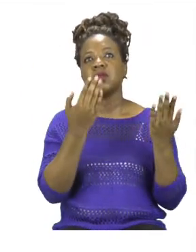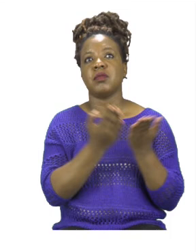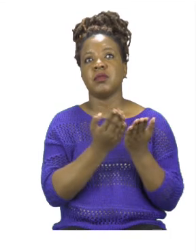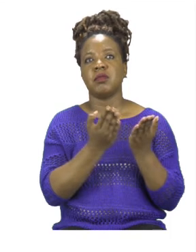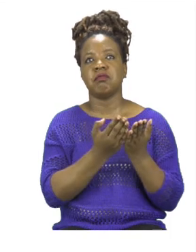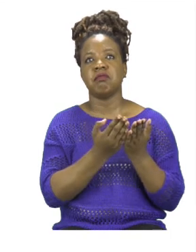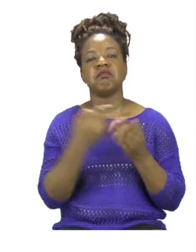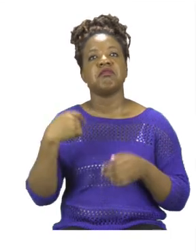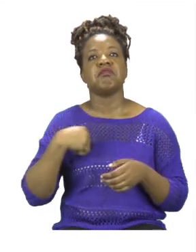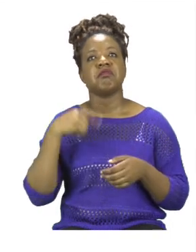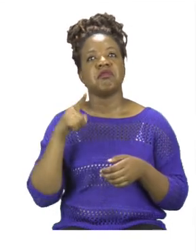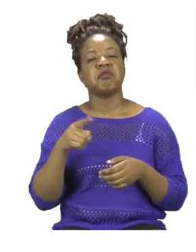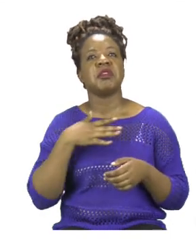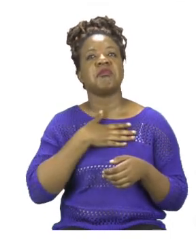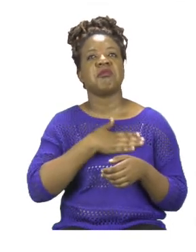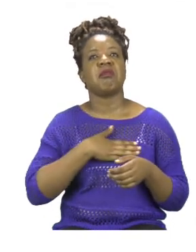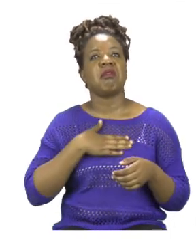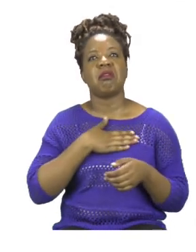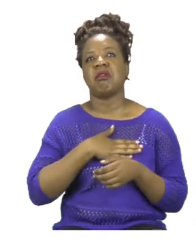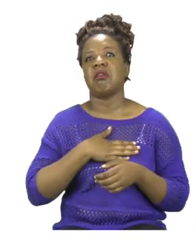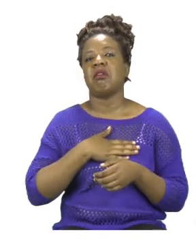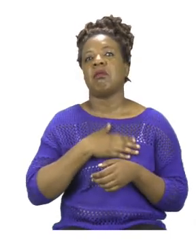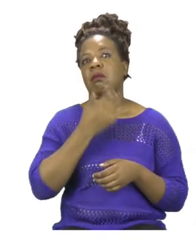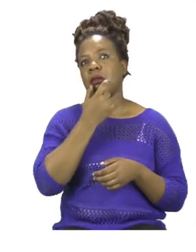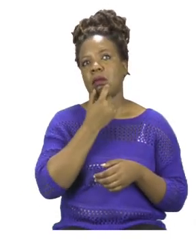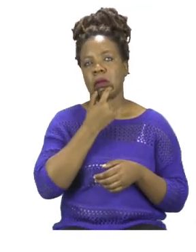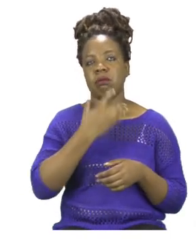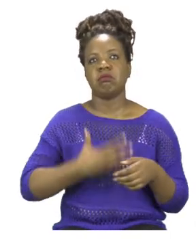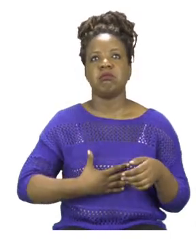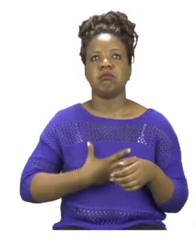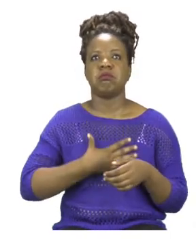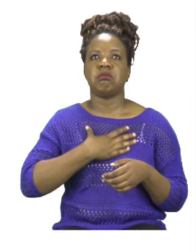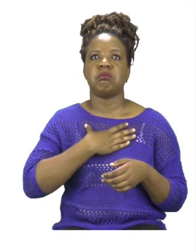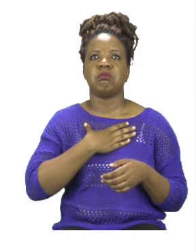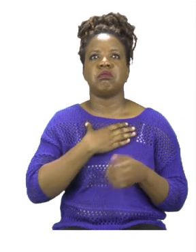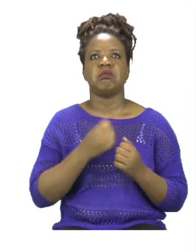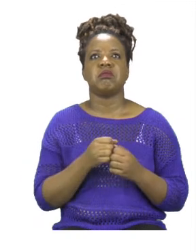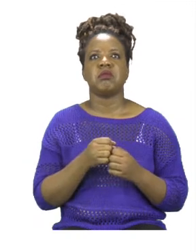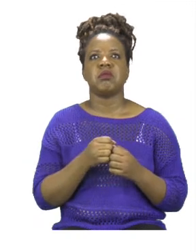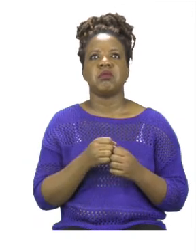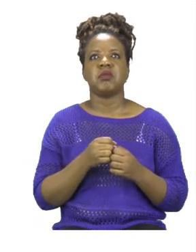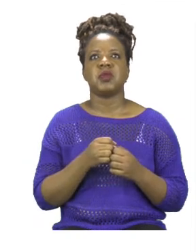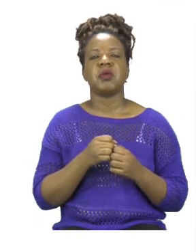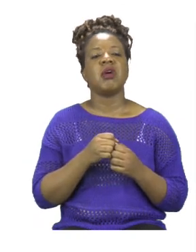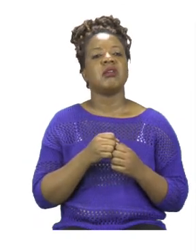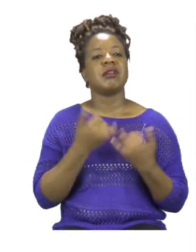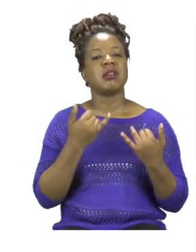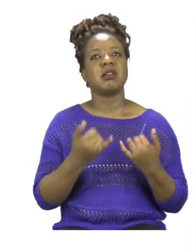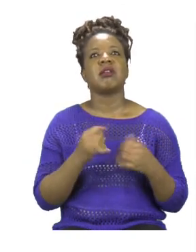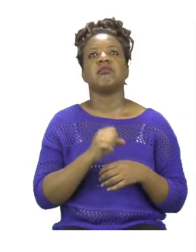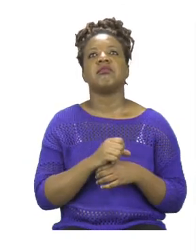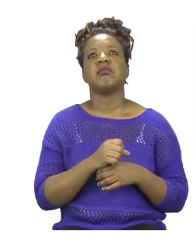her? Now you can see that Sam is sitting in a ball. He doesn't look very happy. So instead of